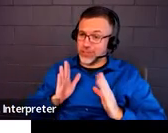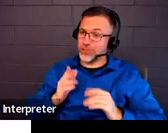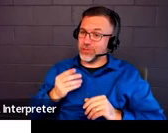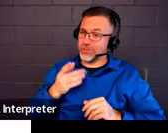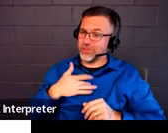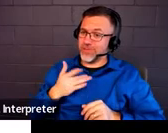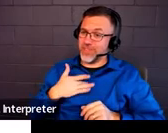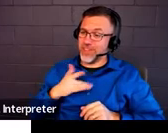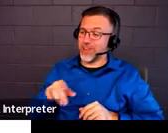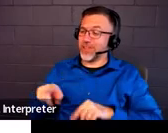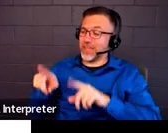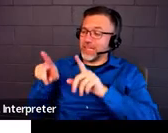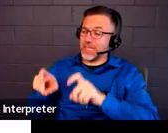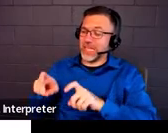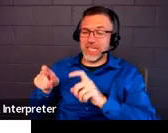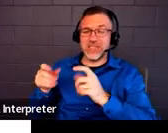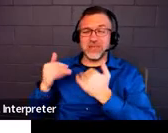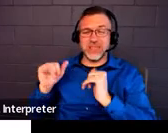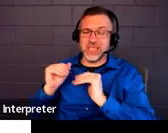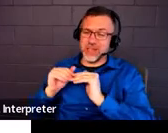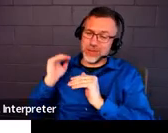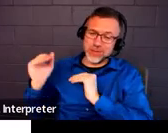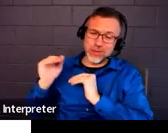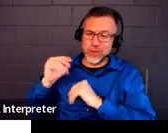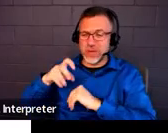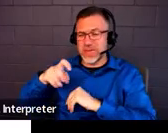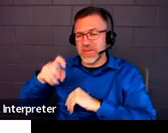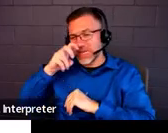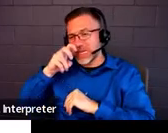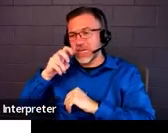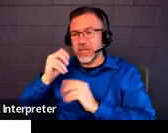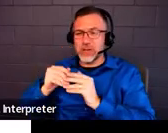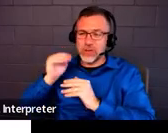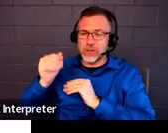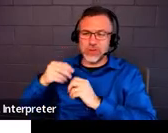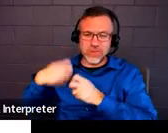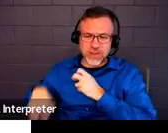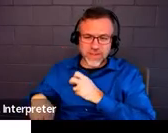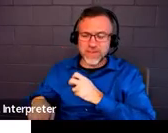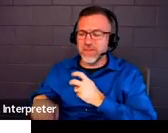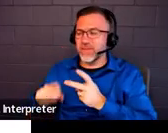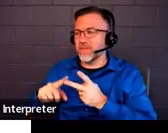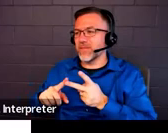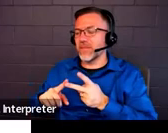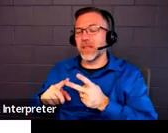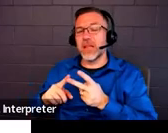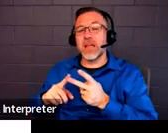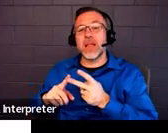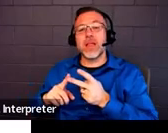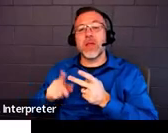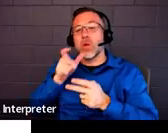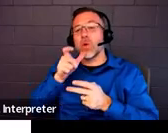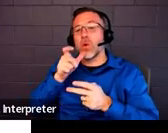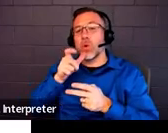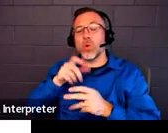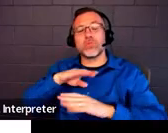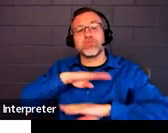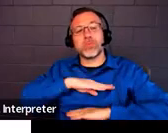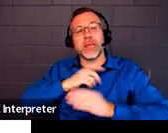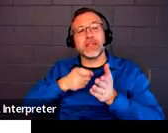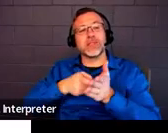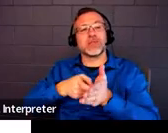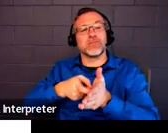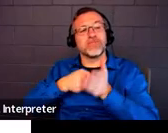students. Others have maybe struggled with interpreting the eligibility requirements. We are federally required